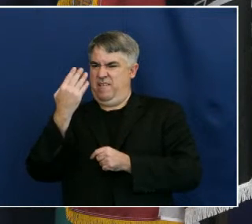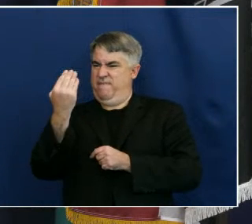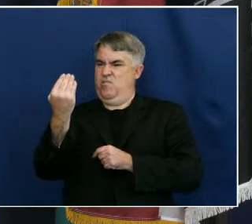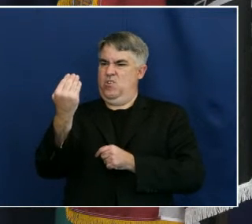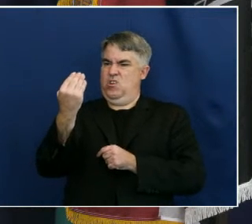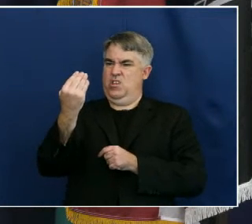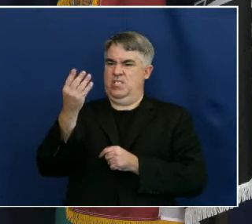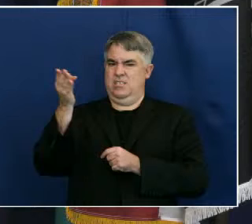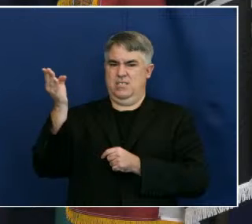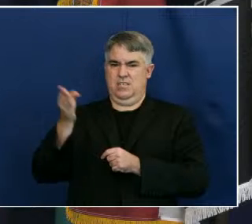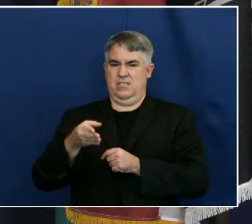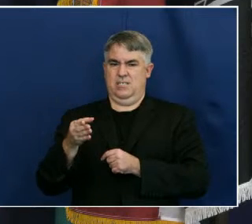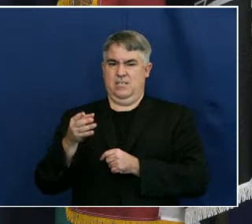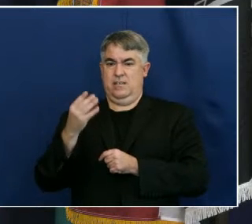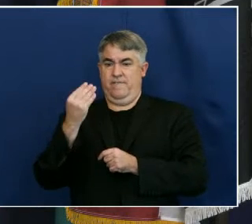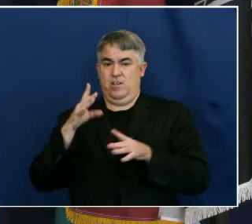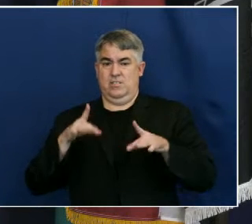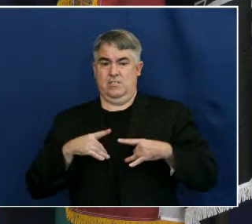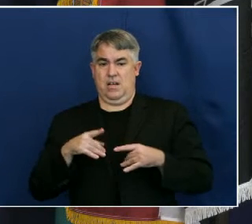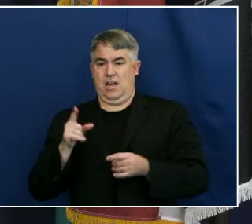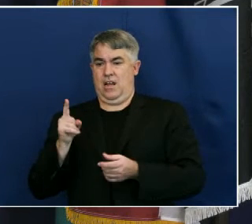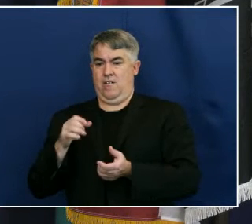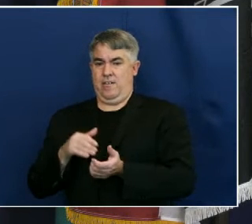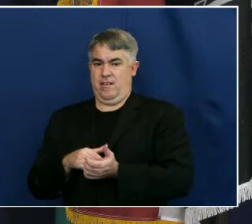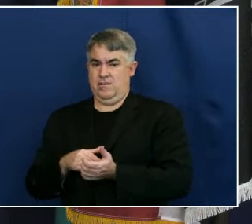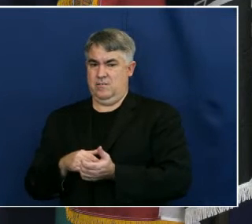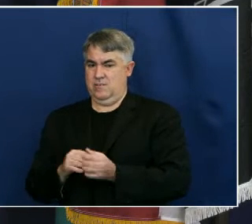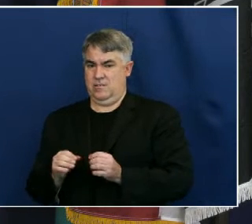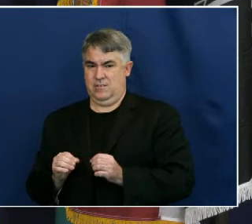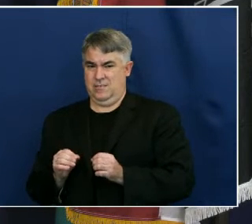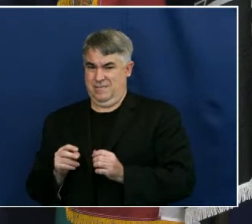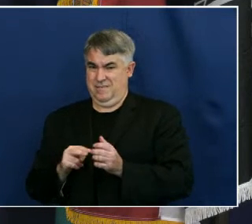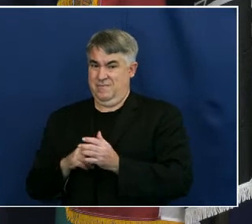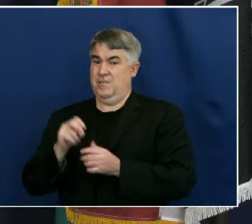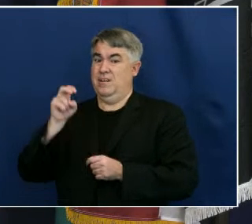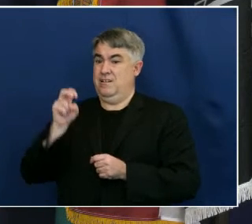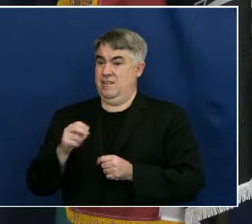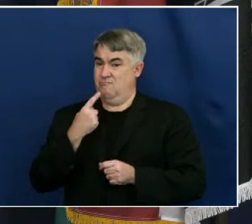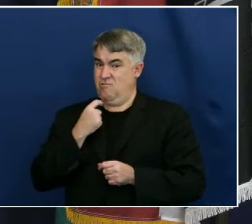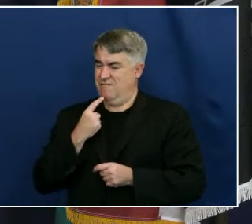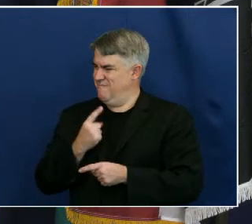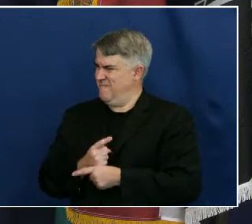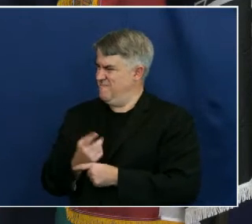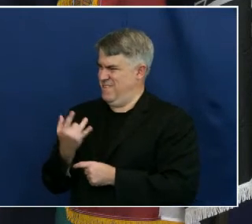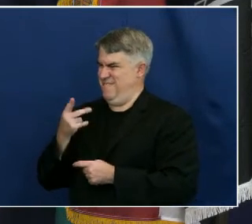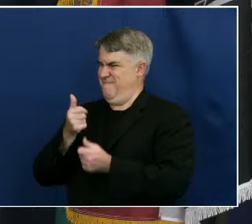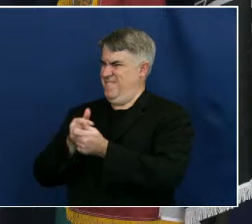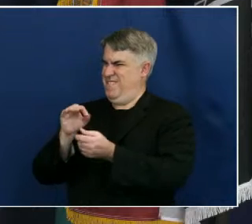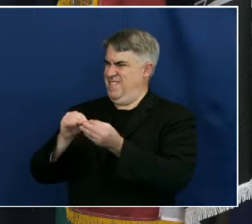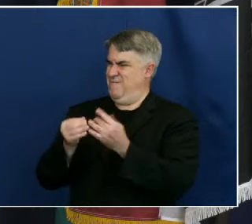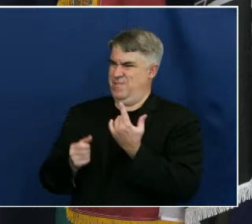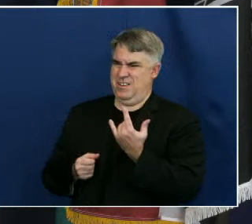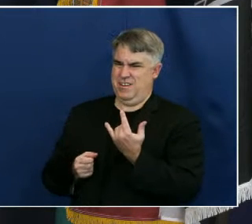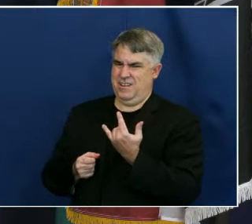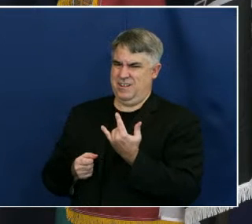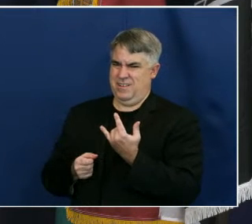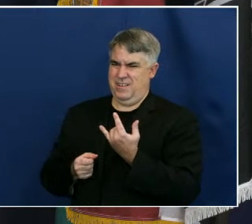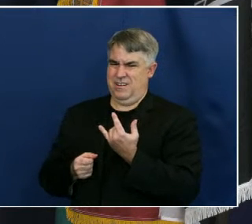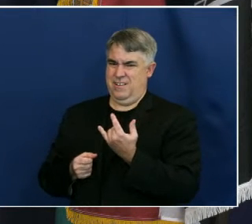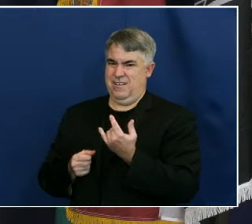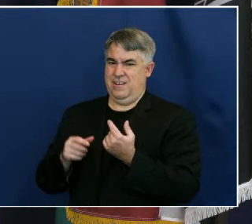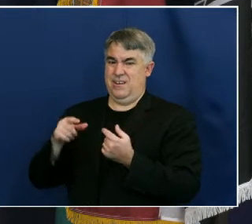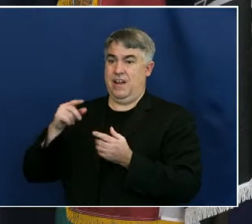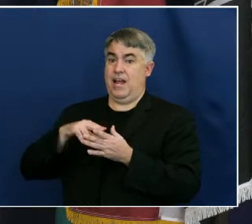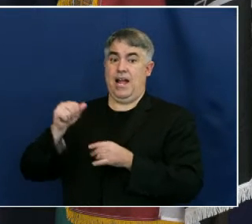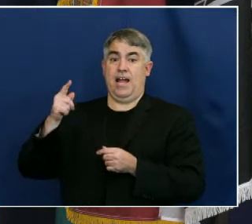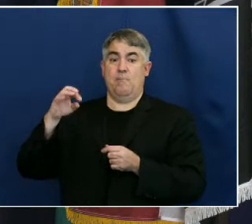plan, works and everyone's vaccinated by April, do the tiers matter anymore to